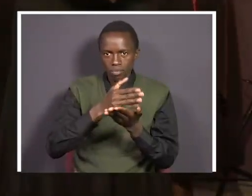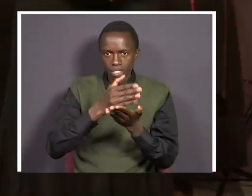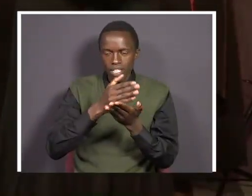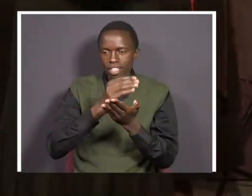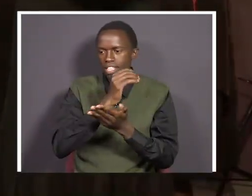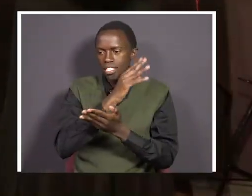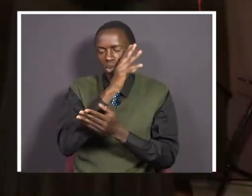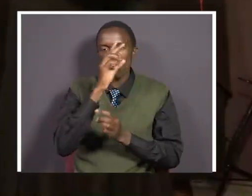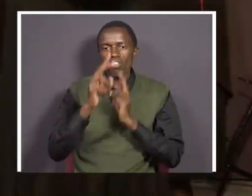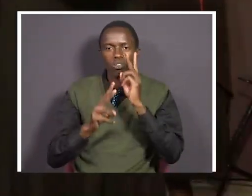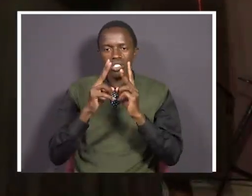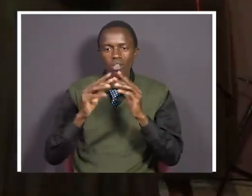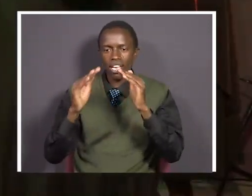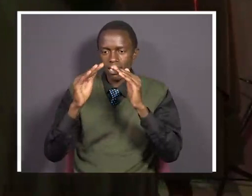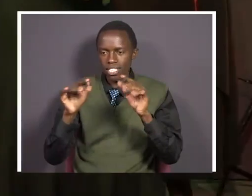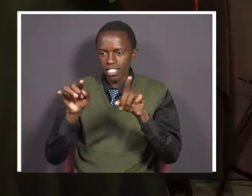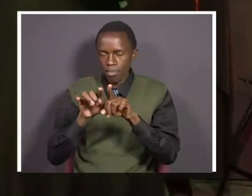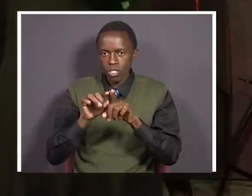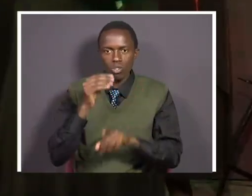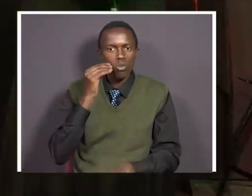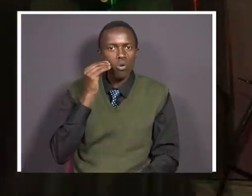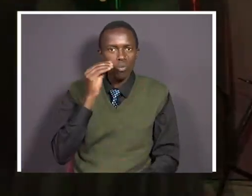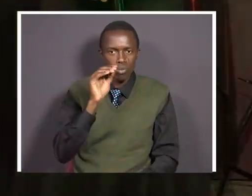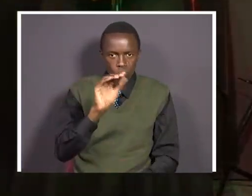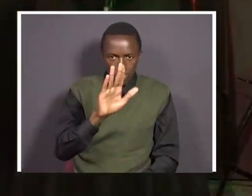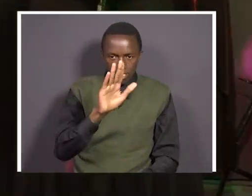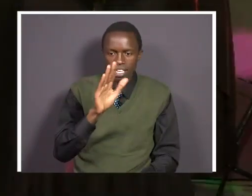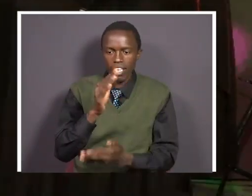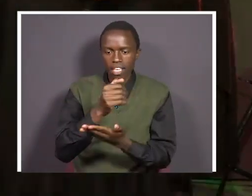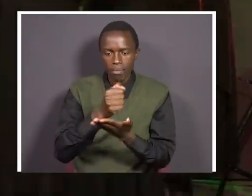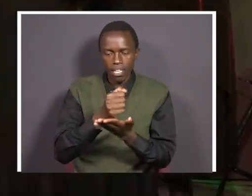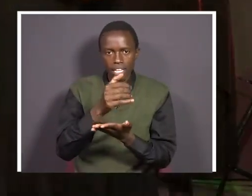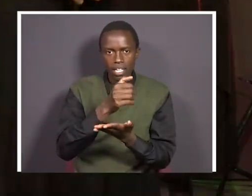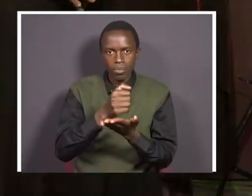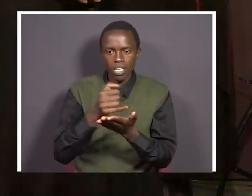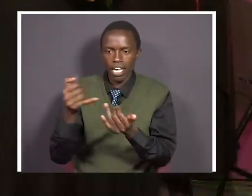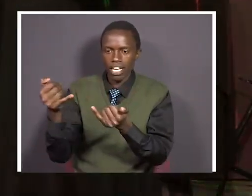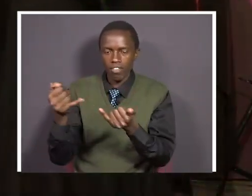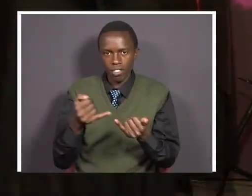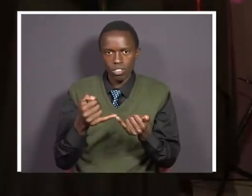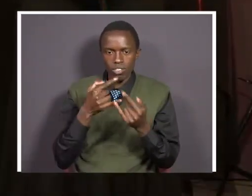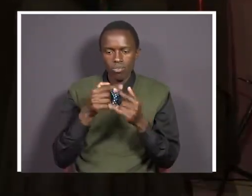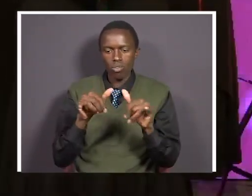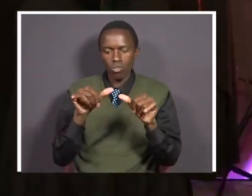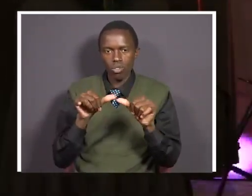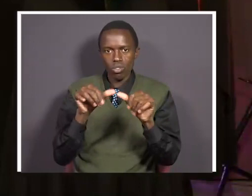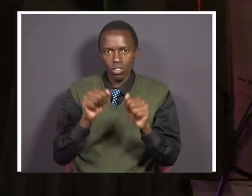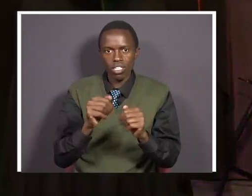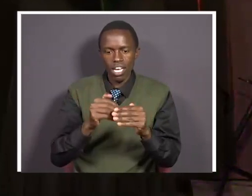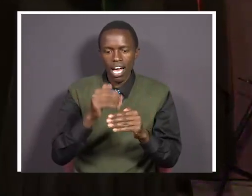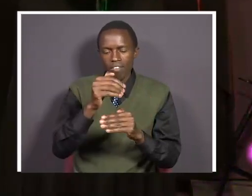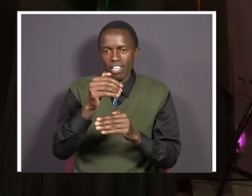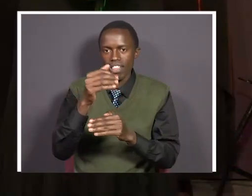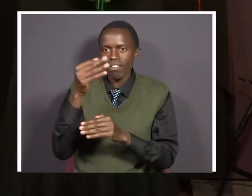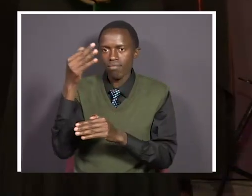hand of victory is in your house and it is in your home. Amen, amen, amen. So I invite you to just stay with us, because after